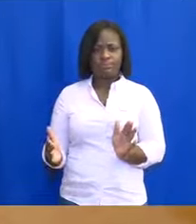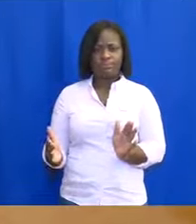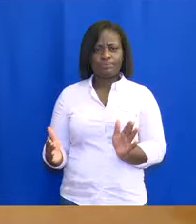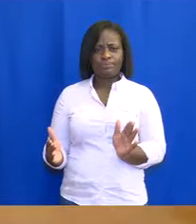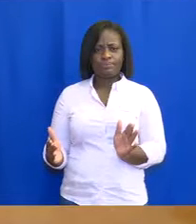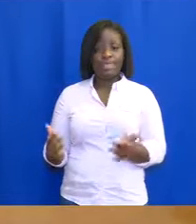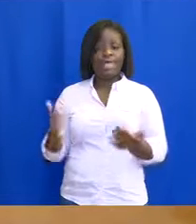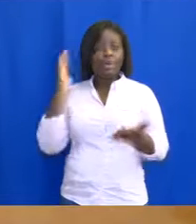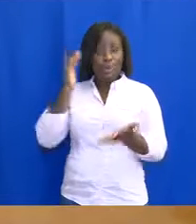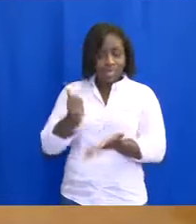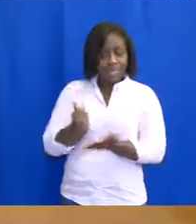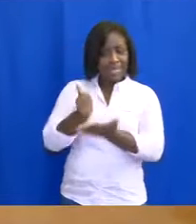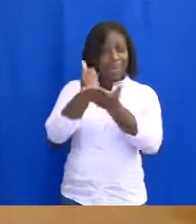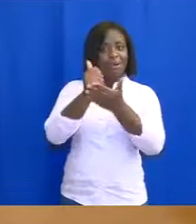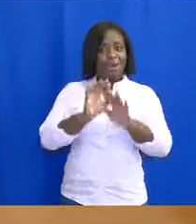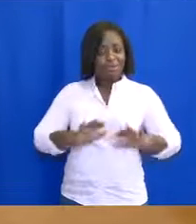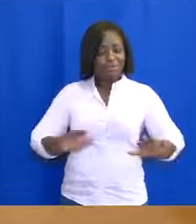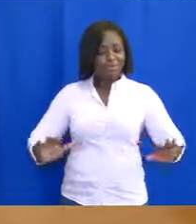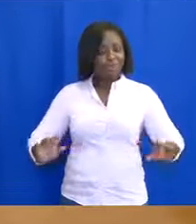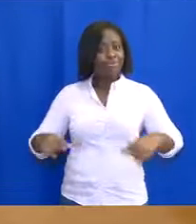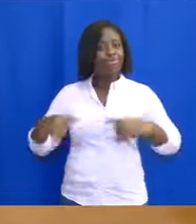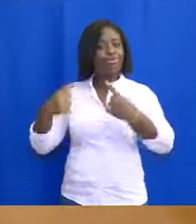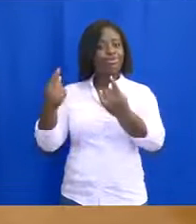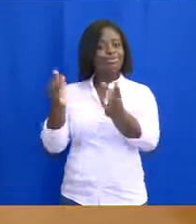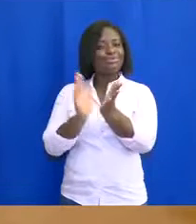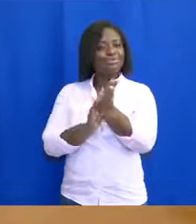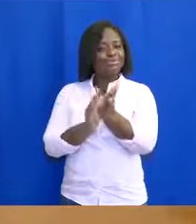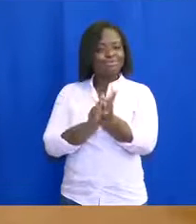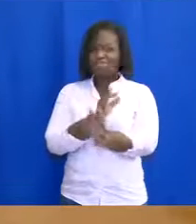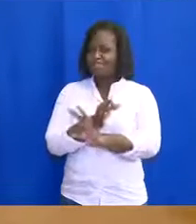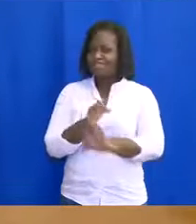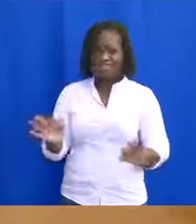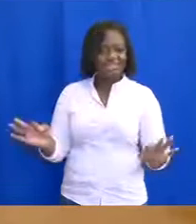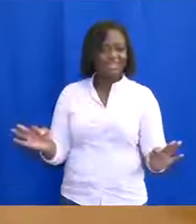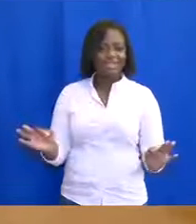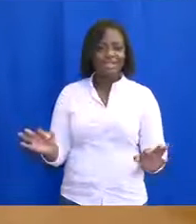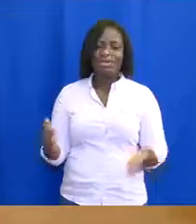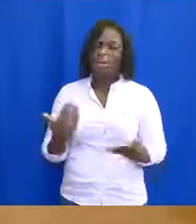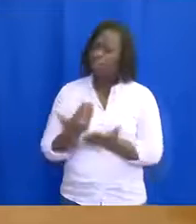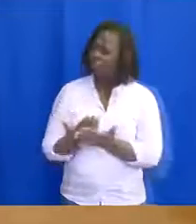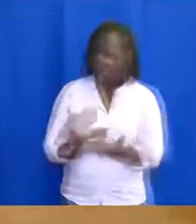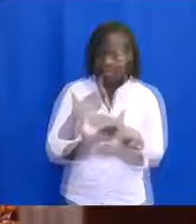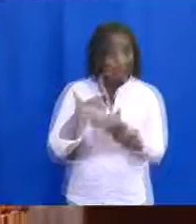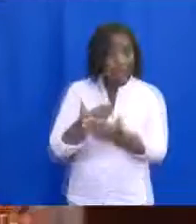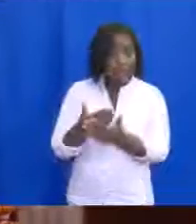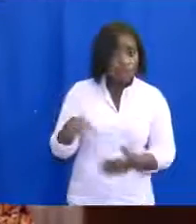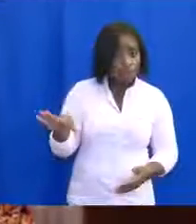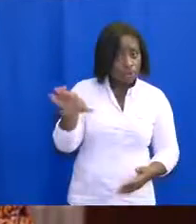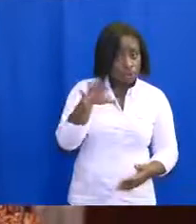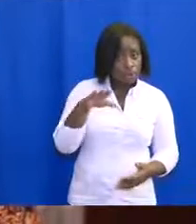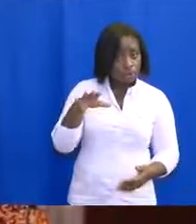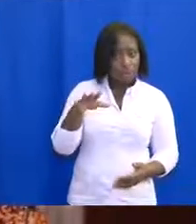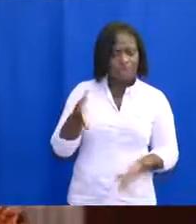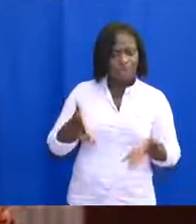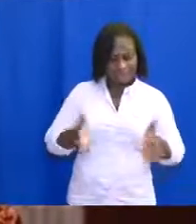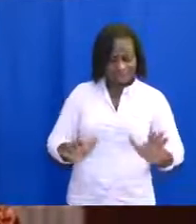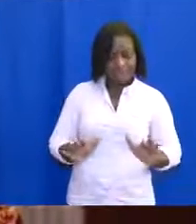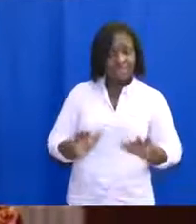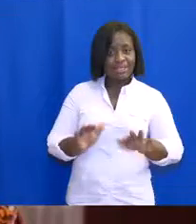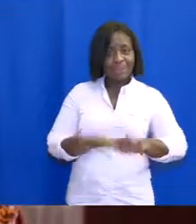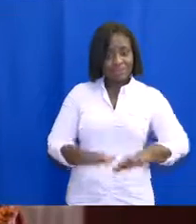ho aban ayɛ. Mesrɛ mo, ɛne yɛn ma ɛnkɔ so ndi